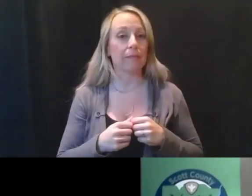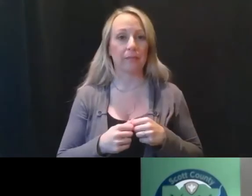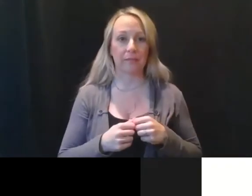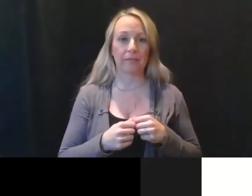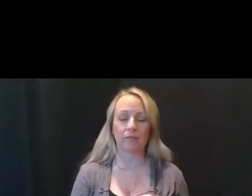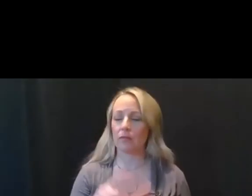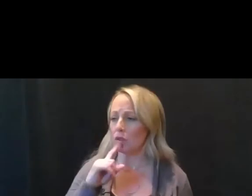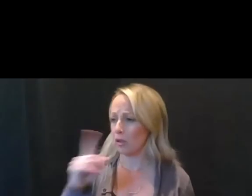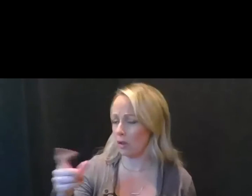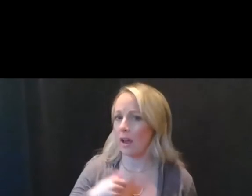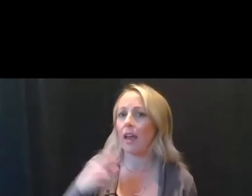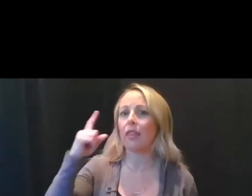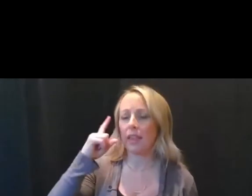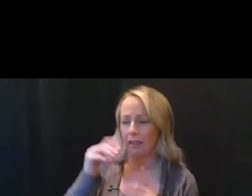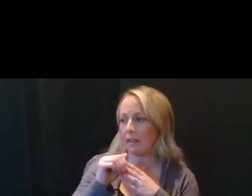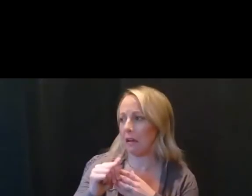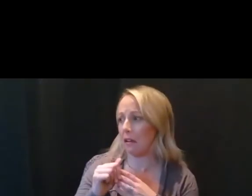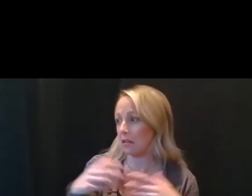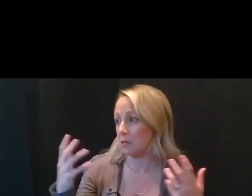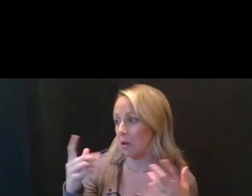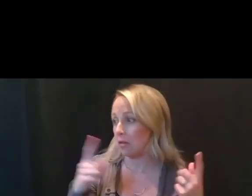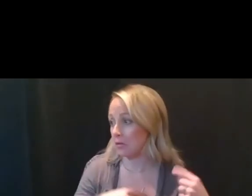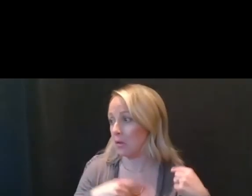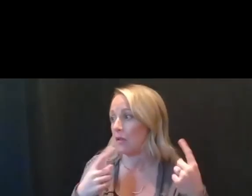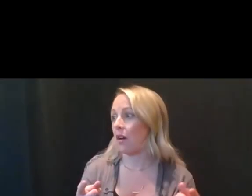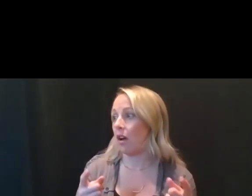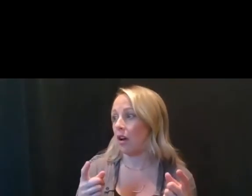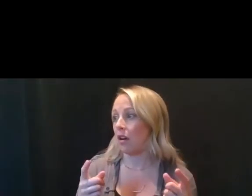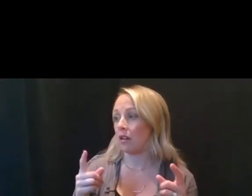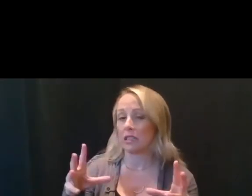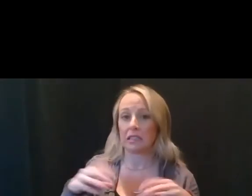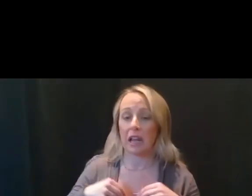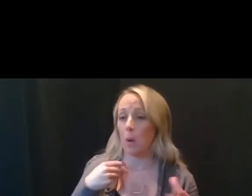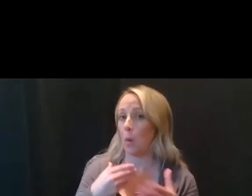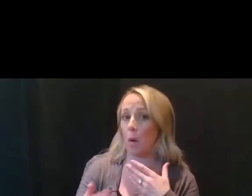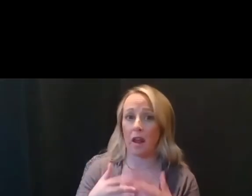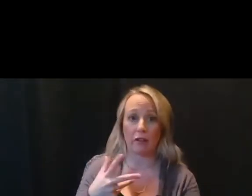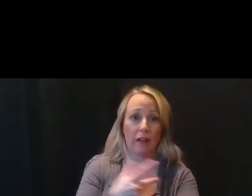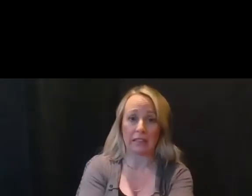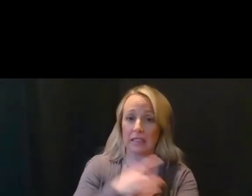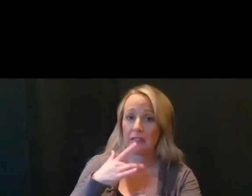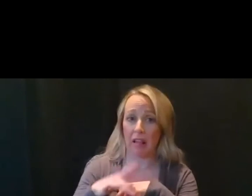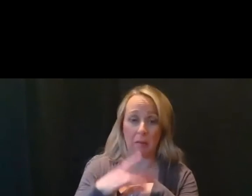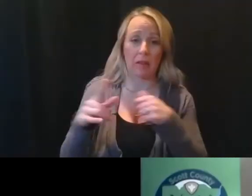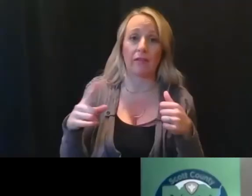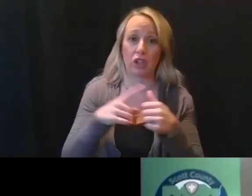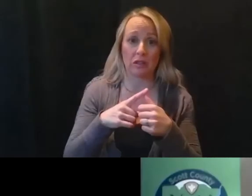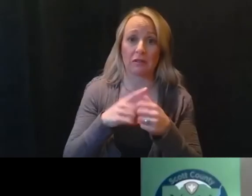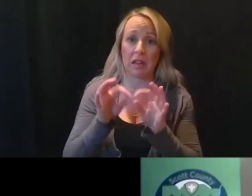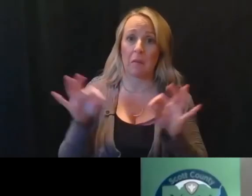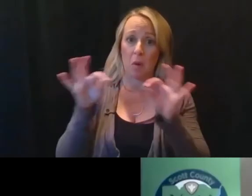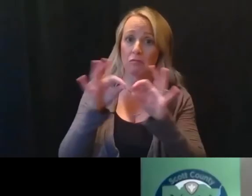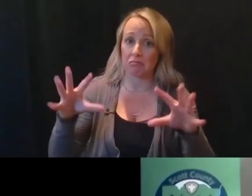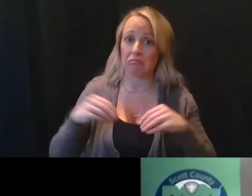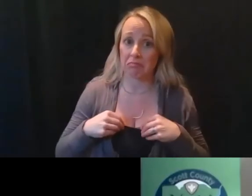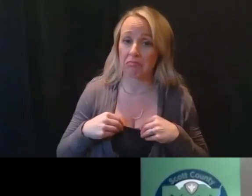Sure. Well, I think the guidance has been to take whichever vaccine is available to you first. We do know